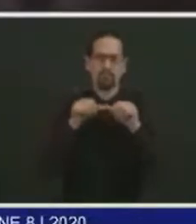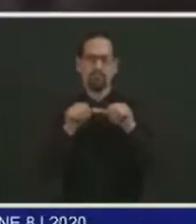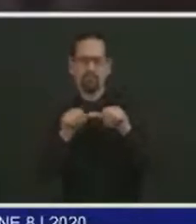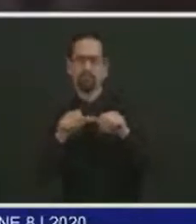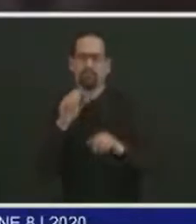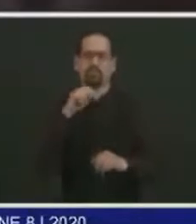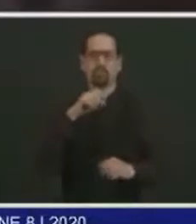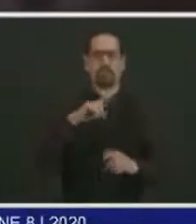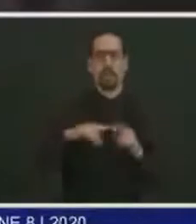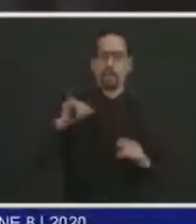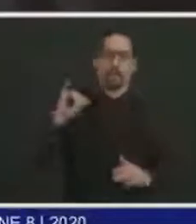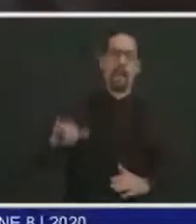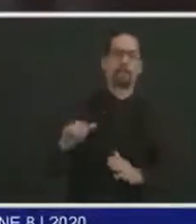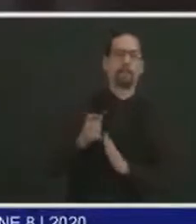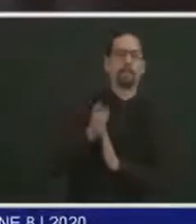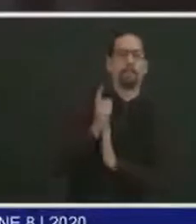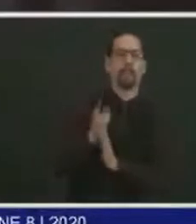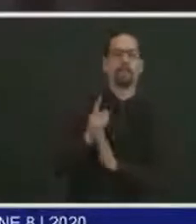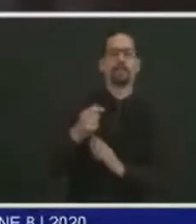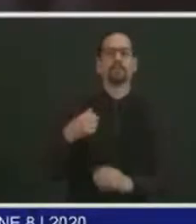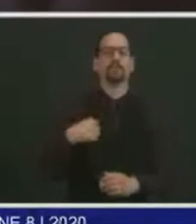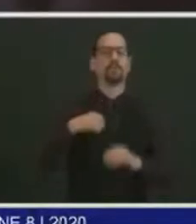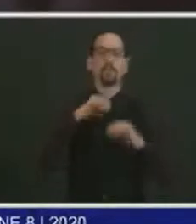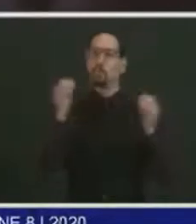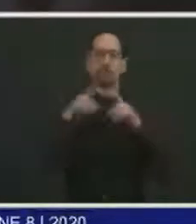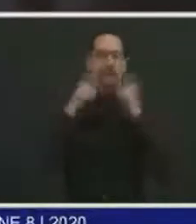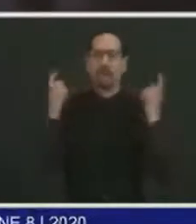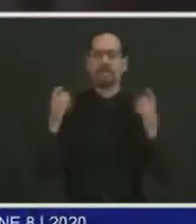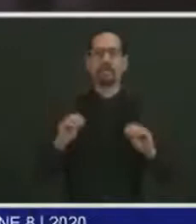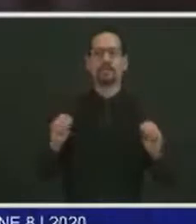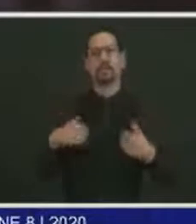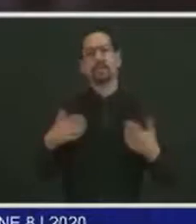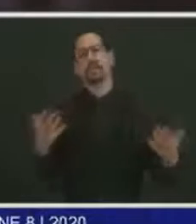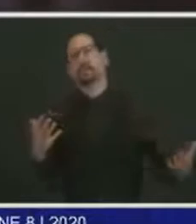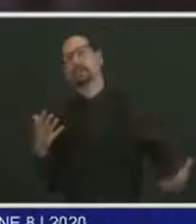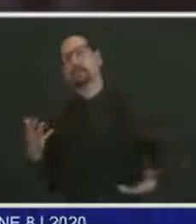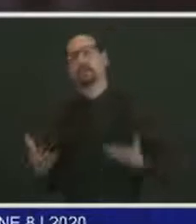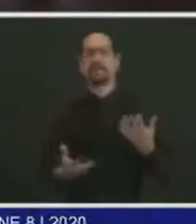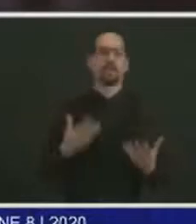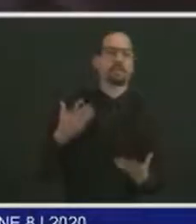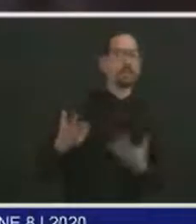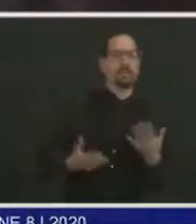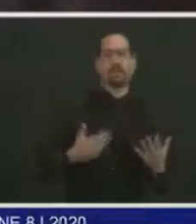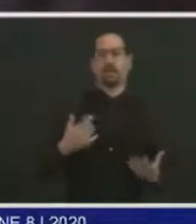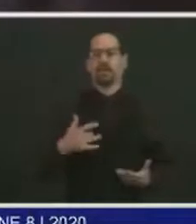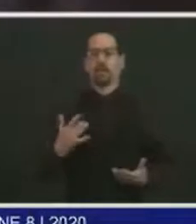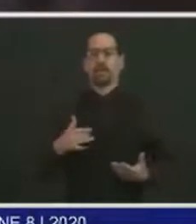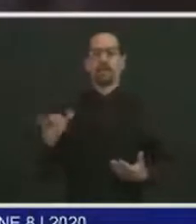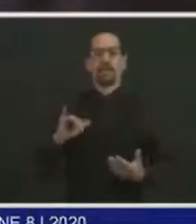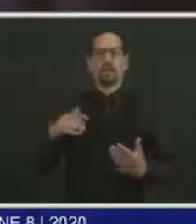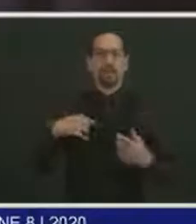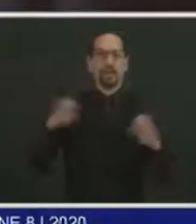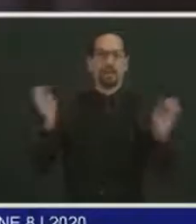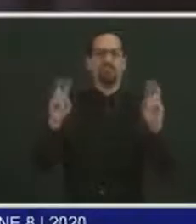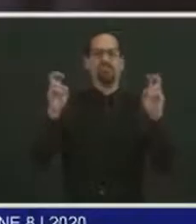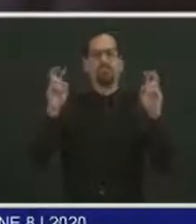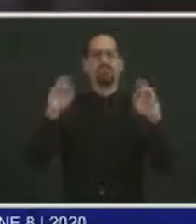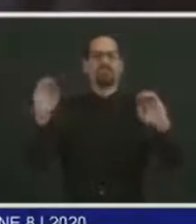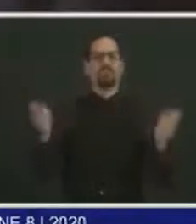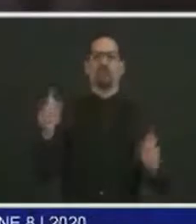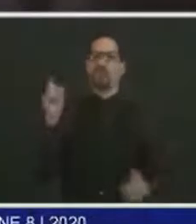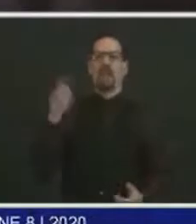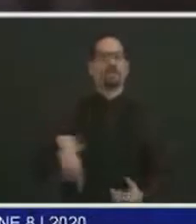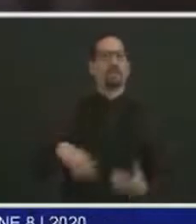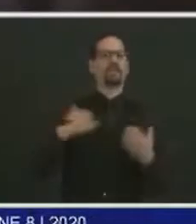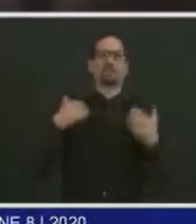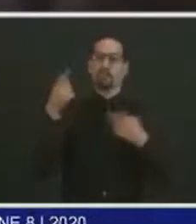split second is just an indication of I felt it was kind of an emergency. When I got the call to get down there, I just flew